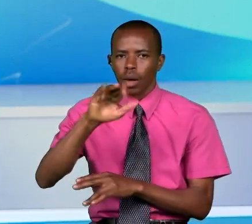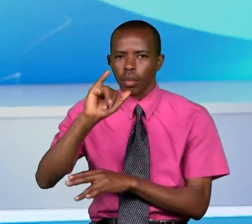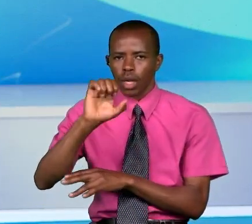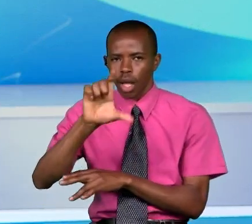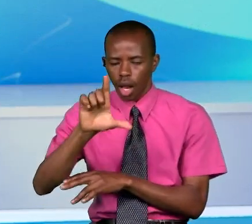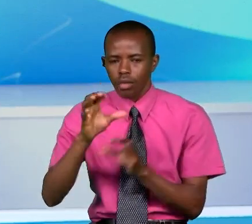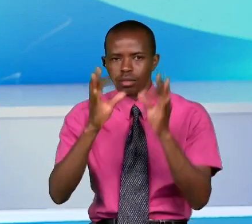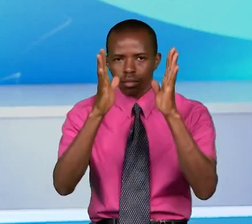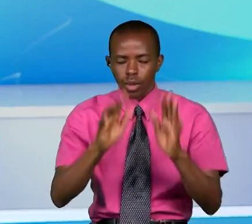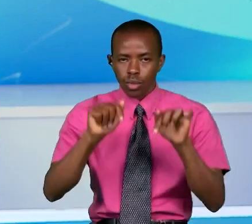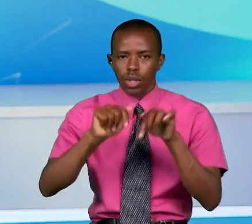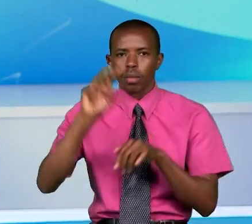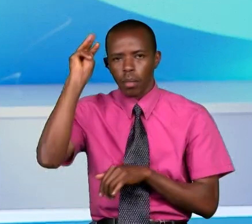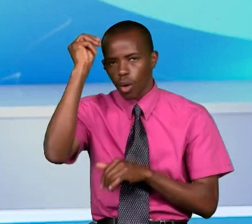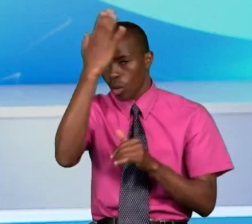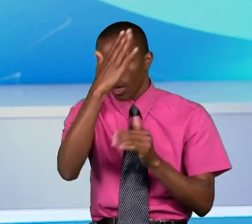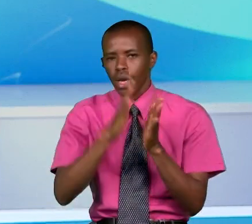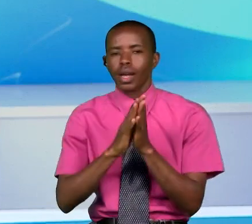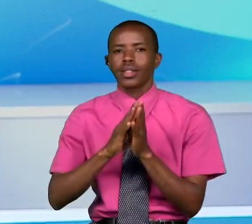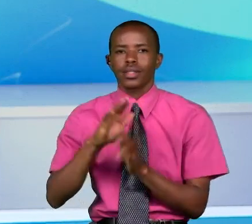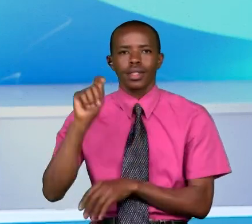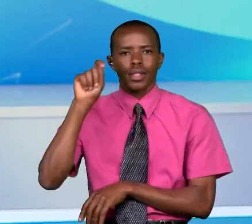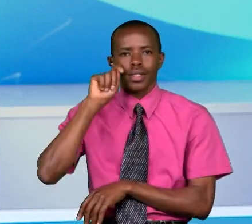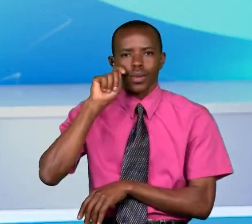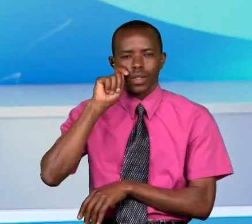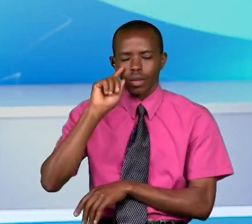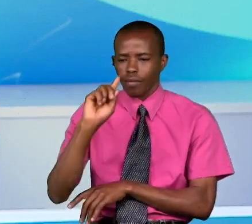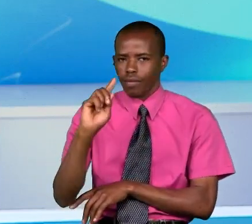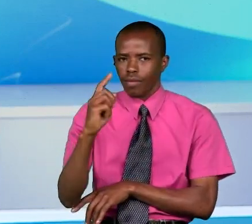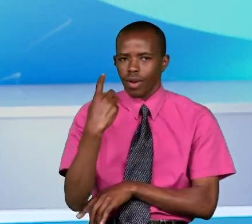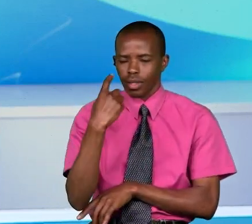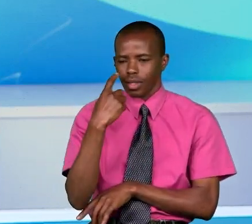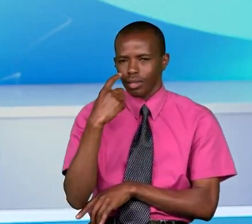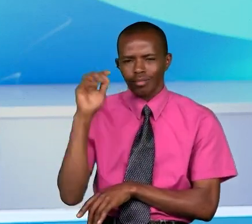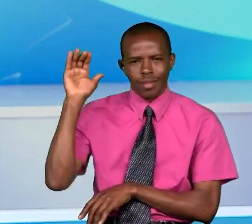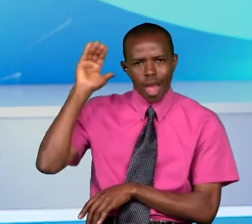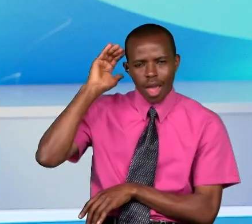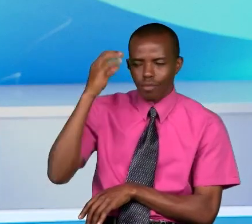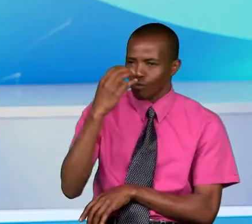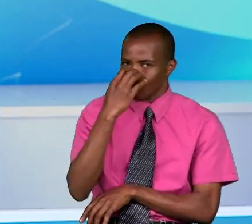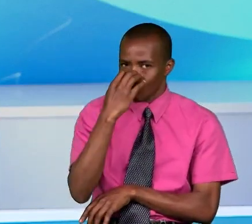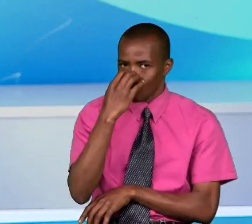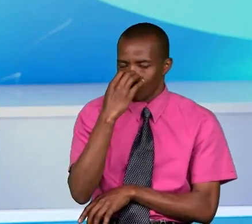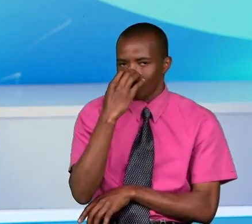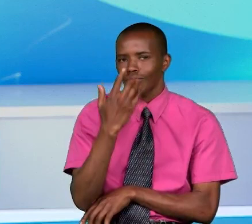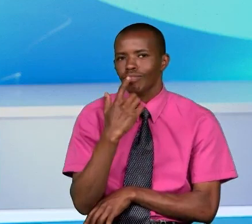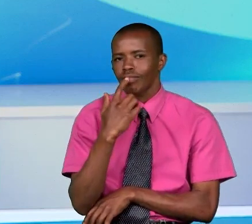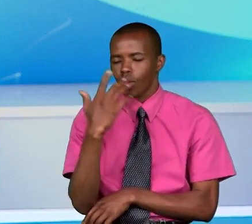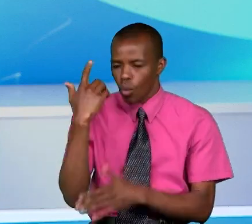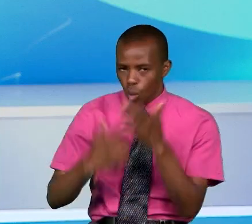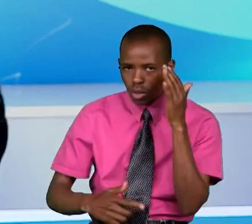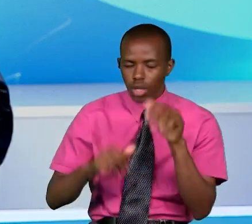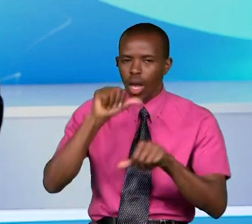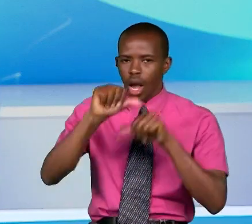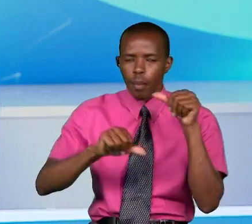language interpreters are Michael Maithia and Teresia Washira. But first, let's hear what Deputy President William Ruto had to say